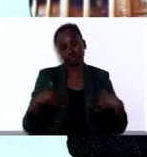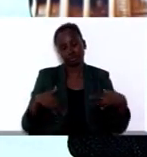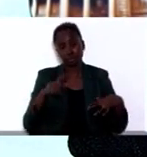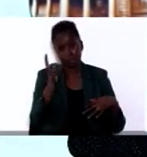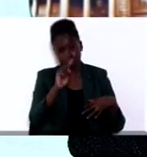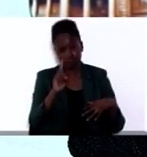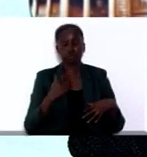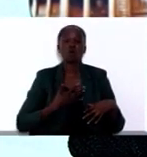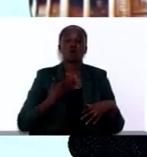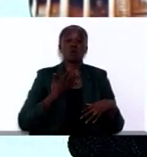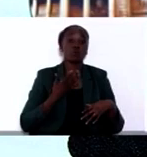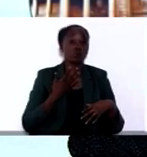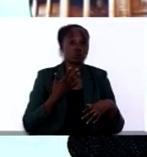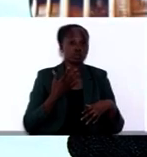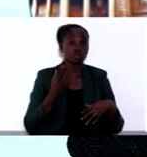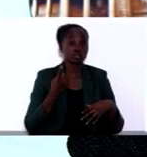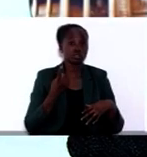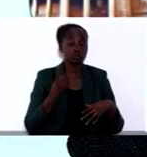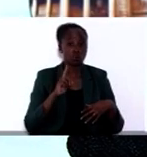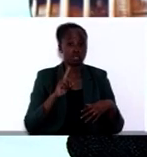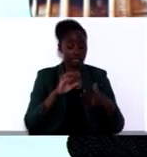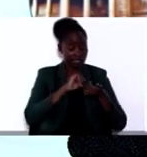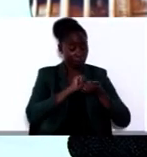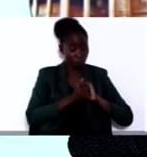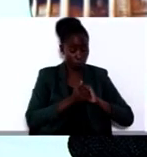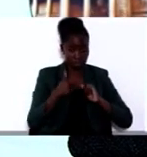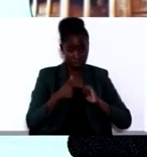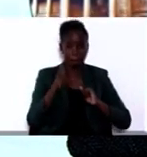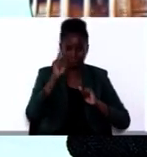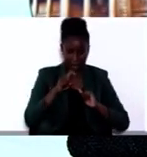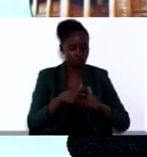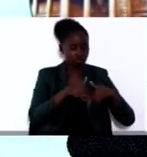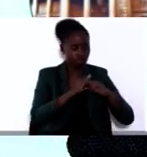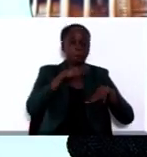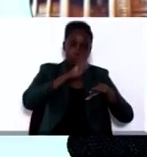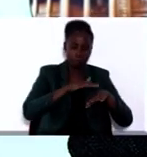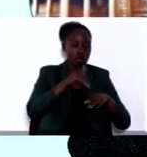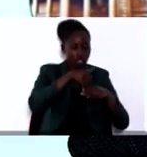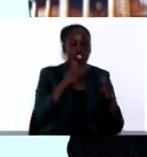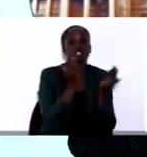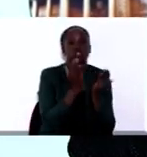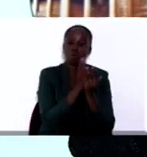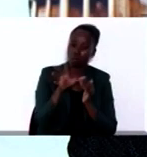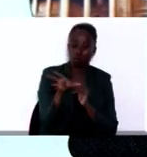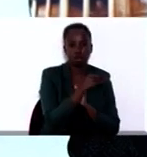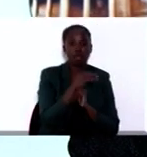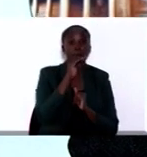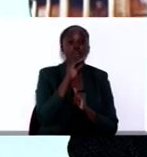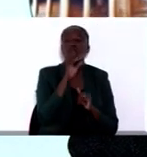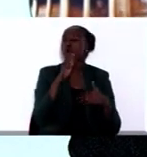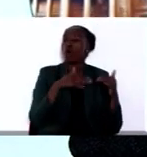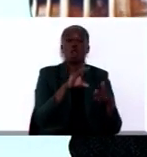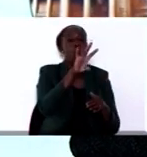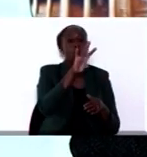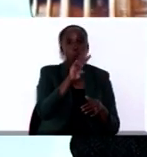we want sports to come back to all our schools. So Sports Wednesday, every public